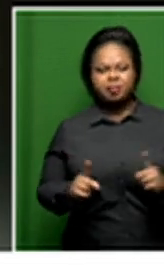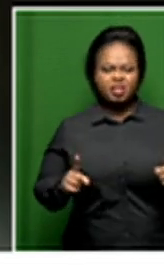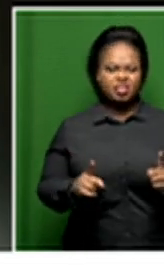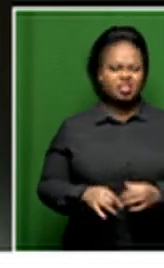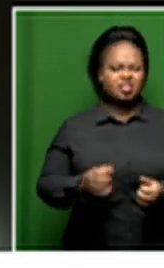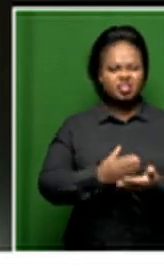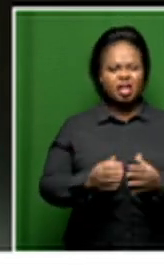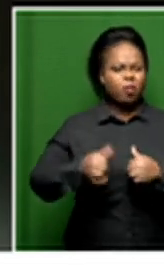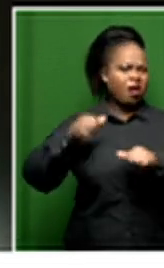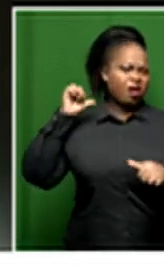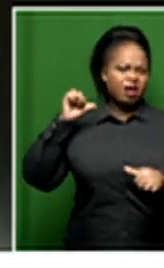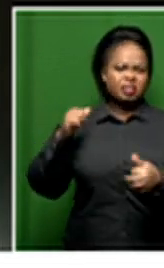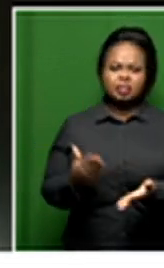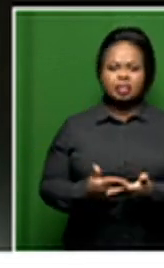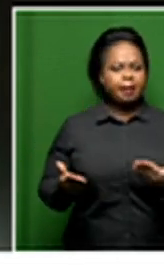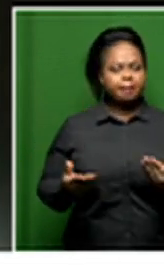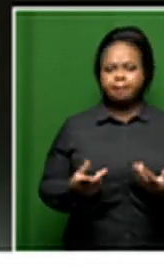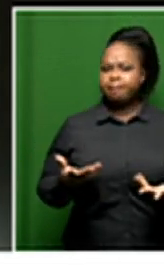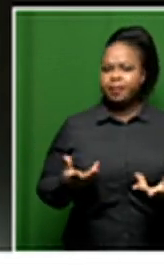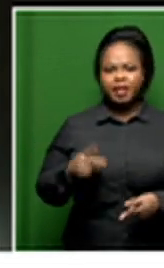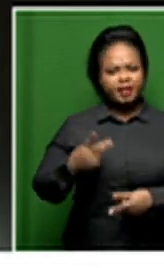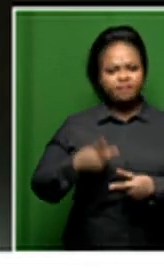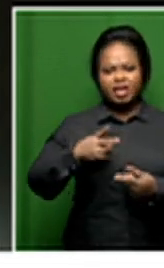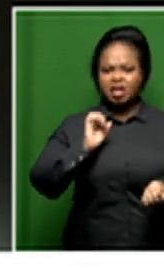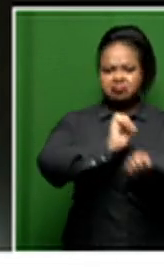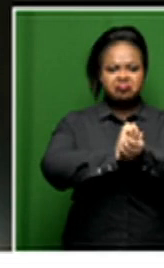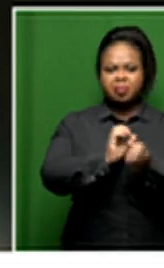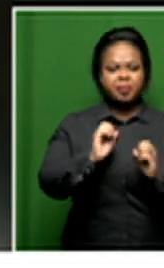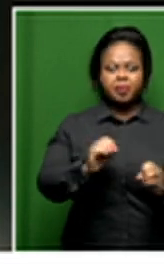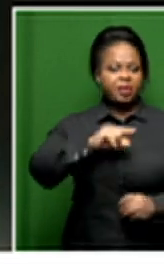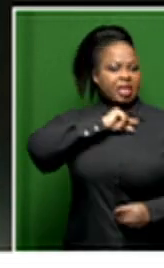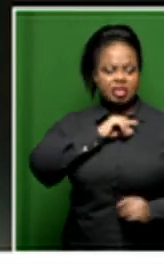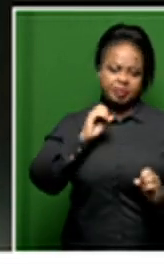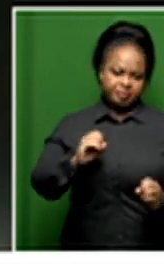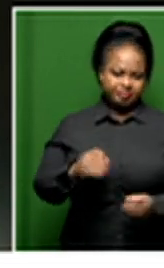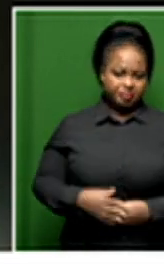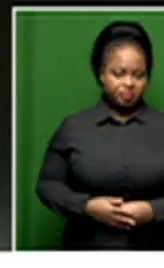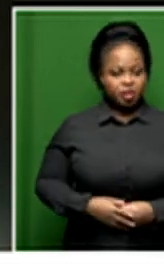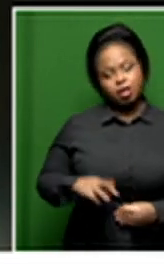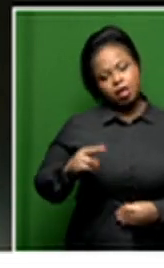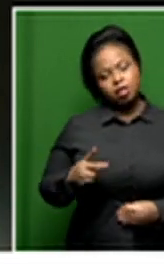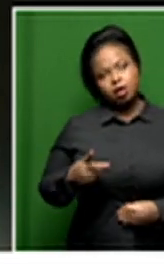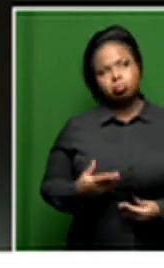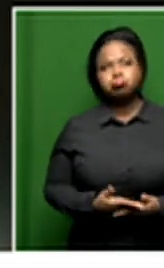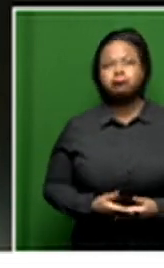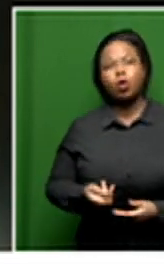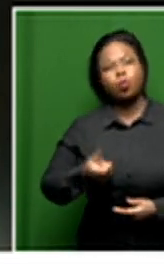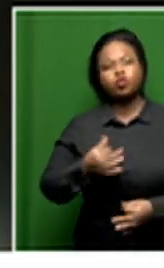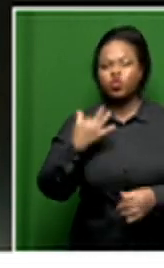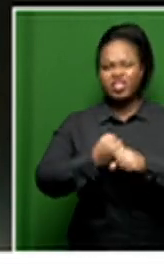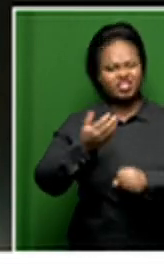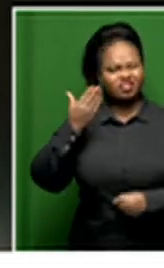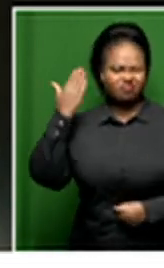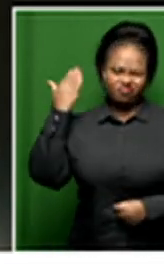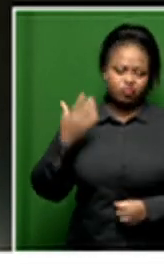are the unresolved cases that people haven't been found guilty of, and they stretch back for a couple of